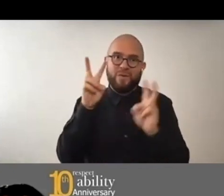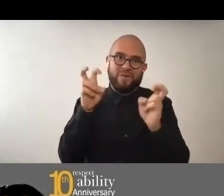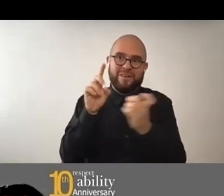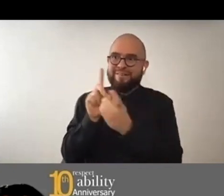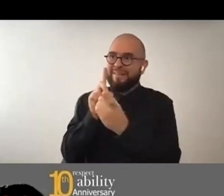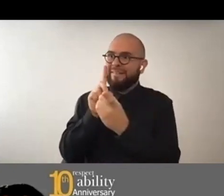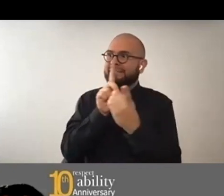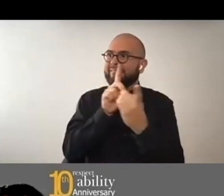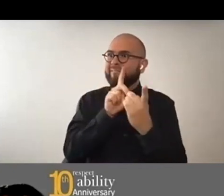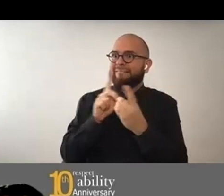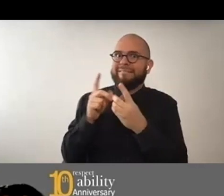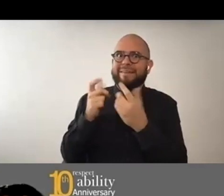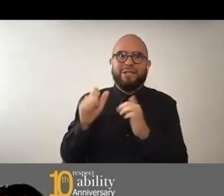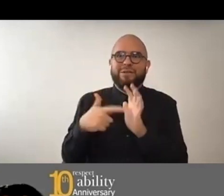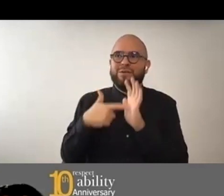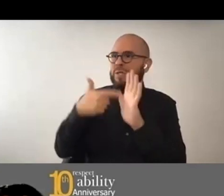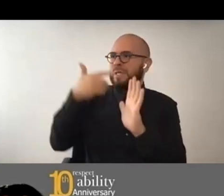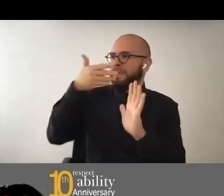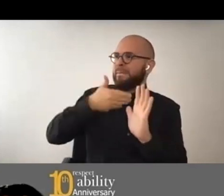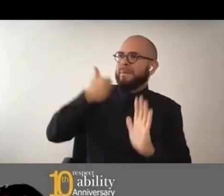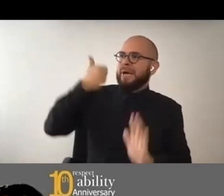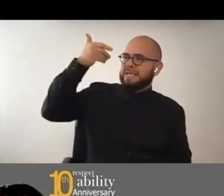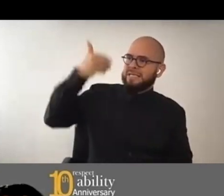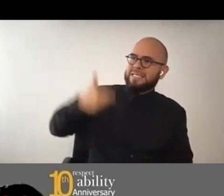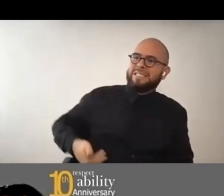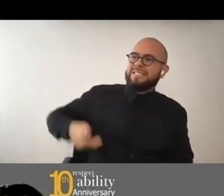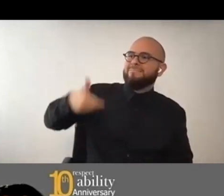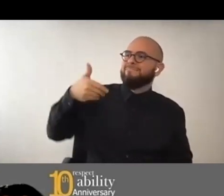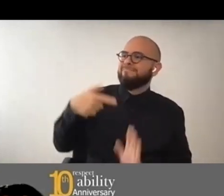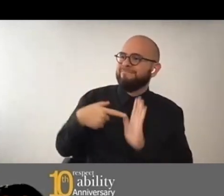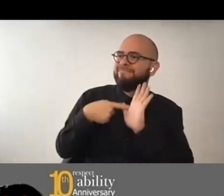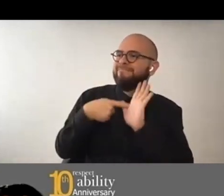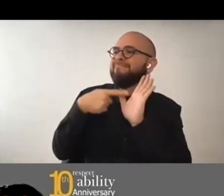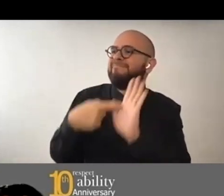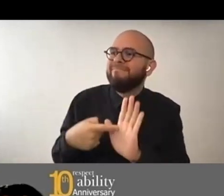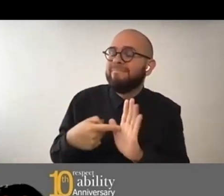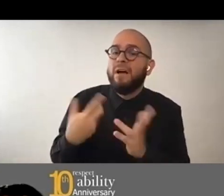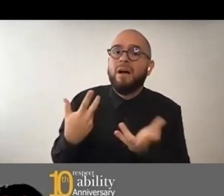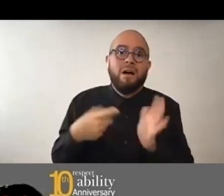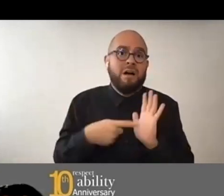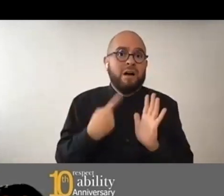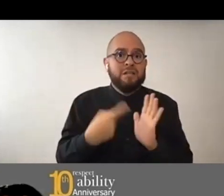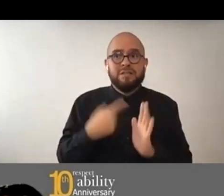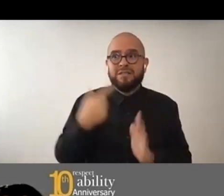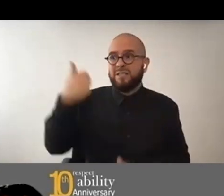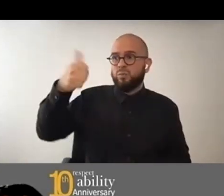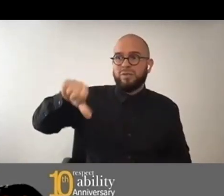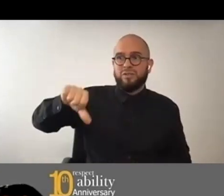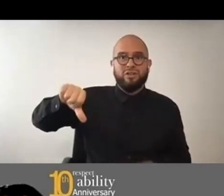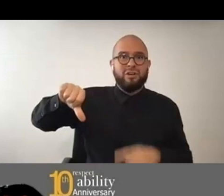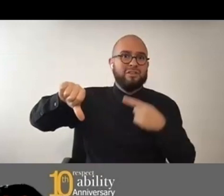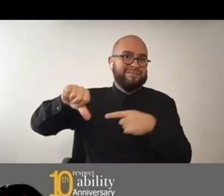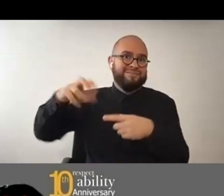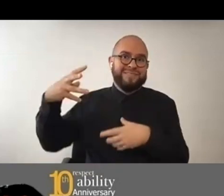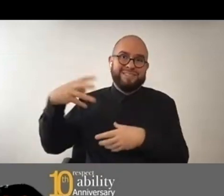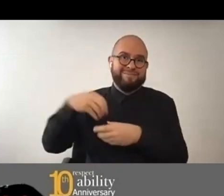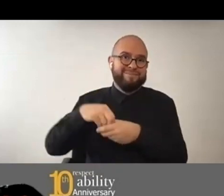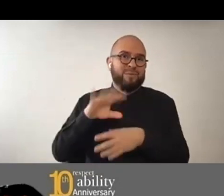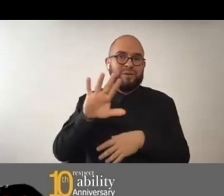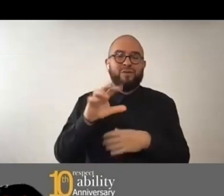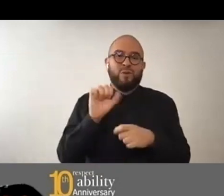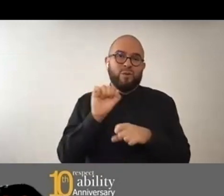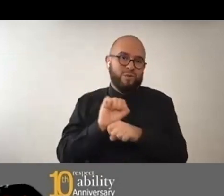trying to put your best foot forward. And, sometimes rejection might be a part of your employment search,